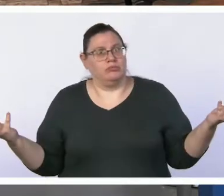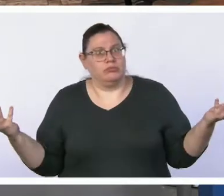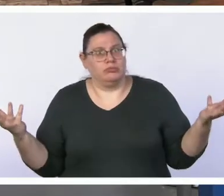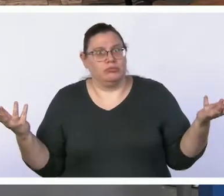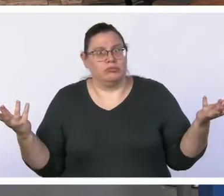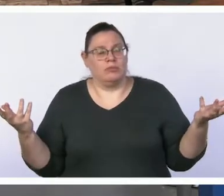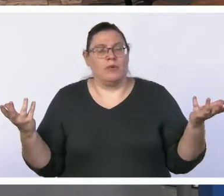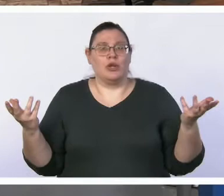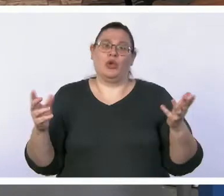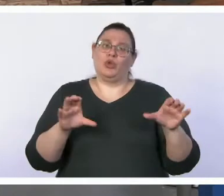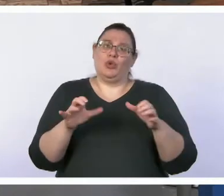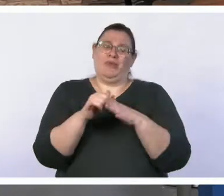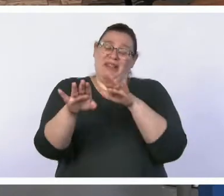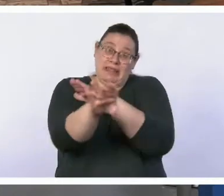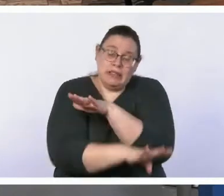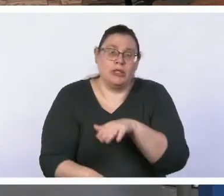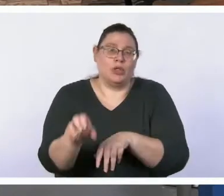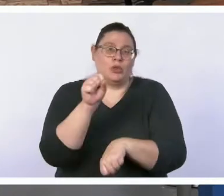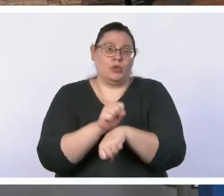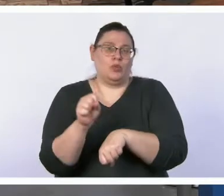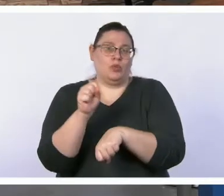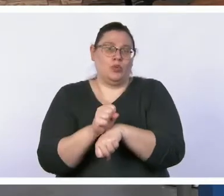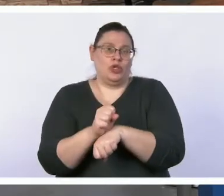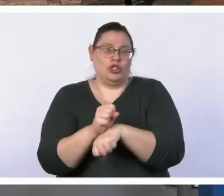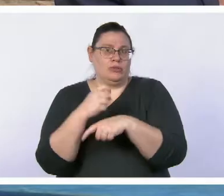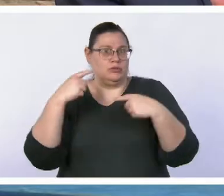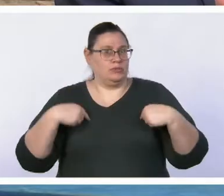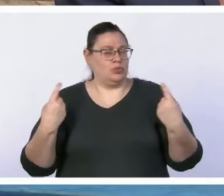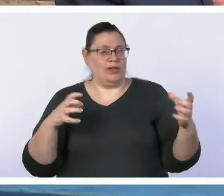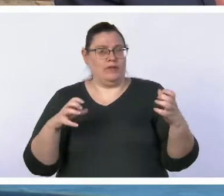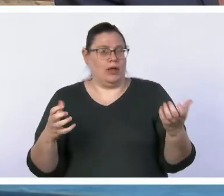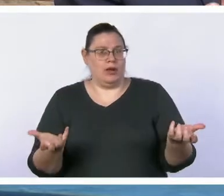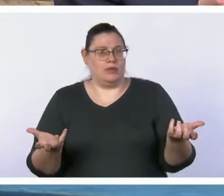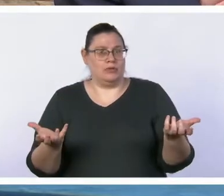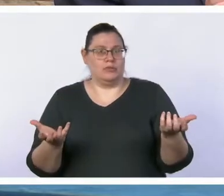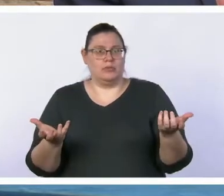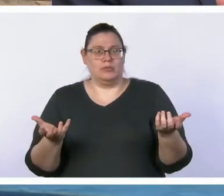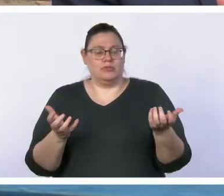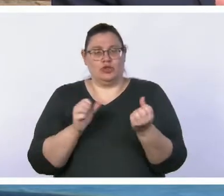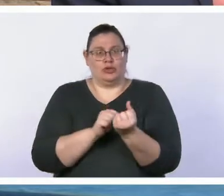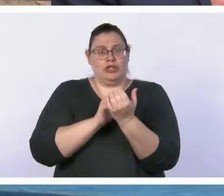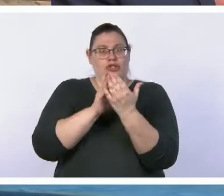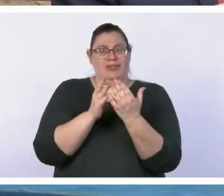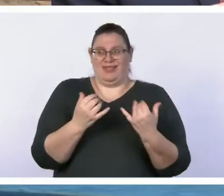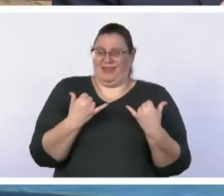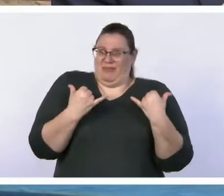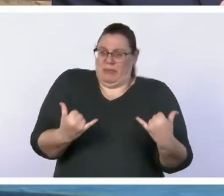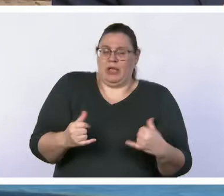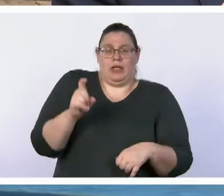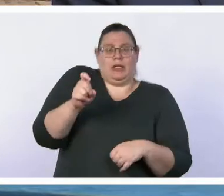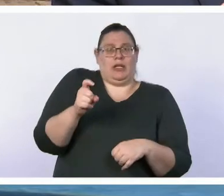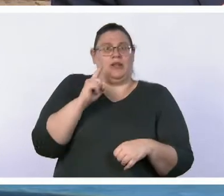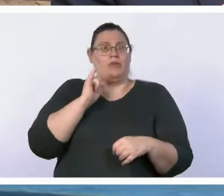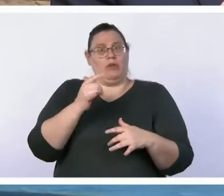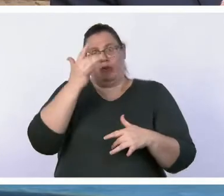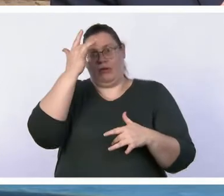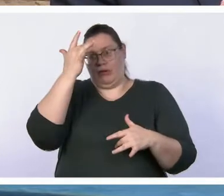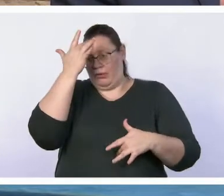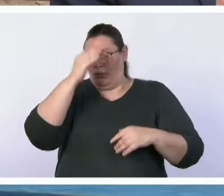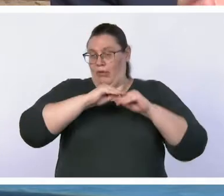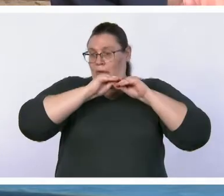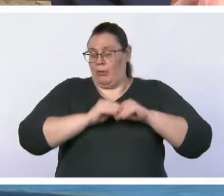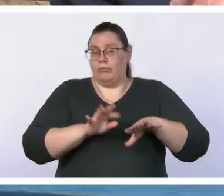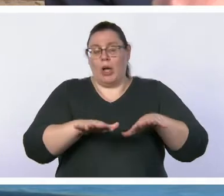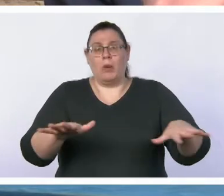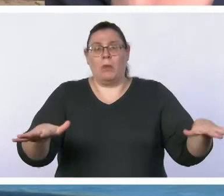the essential work that we've had to do just to address the immediate needs of this COVID crisis.